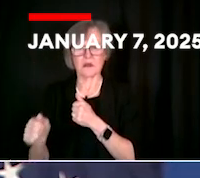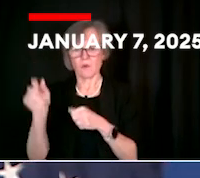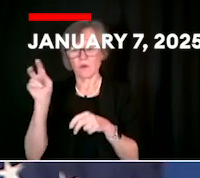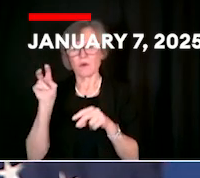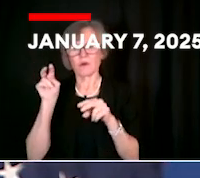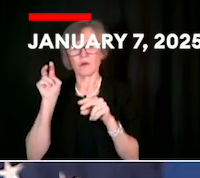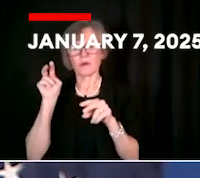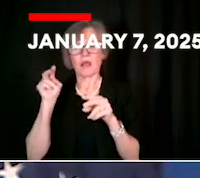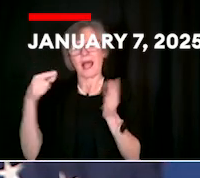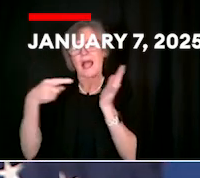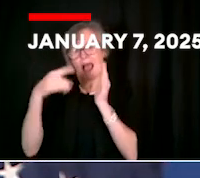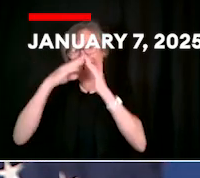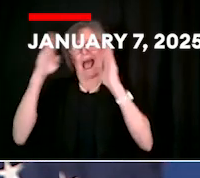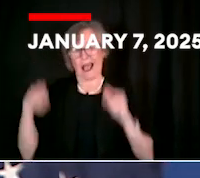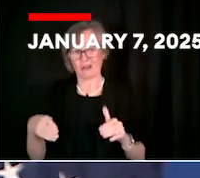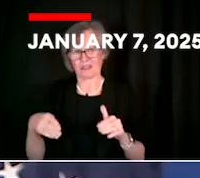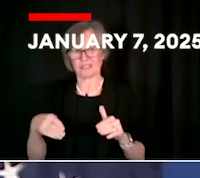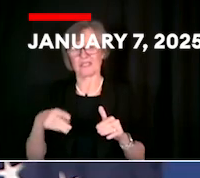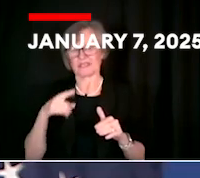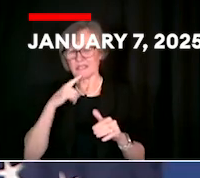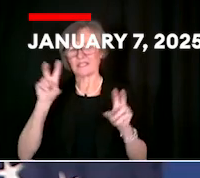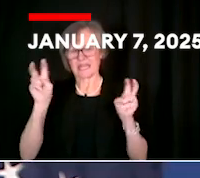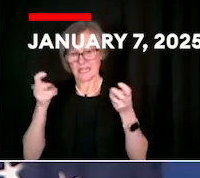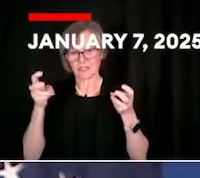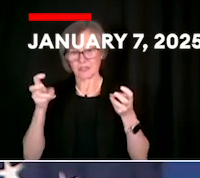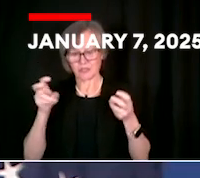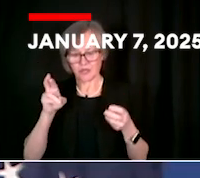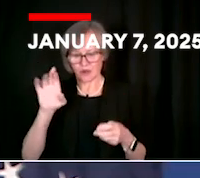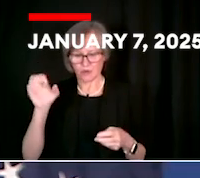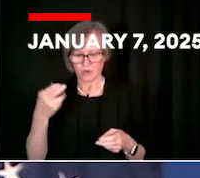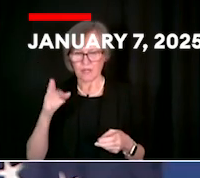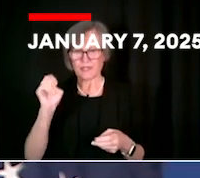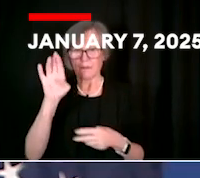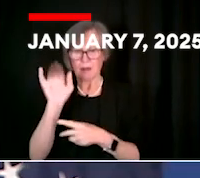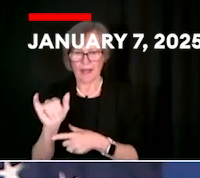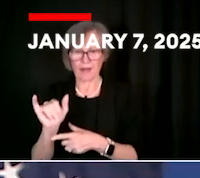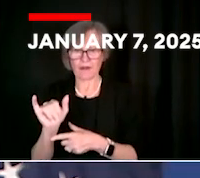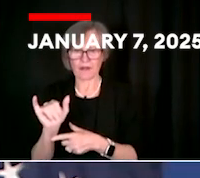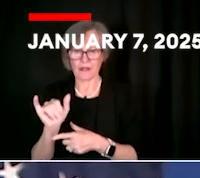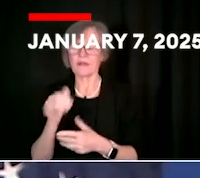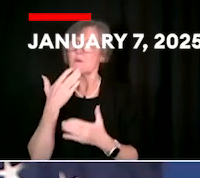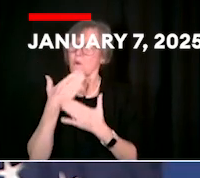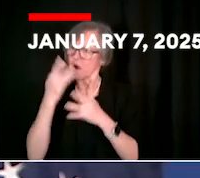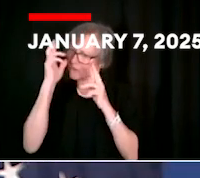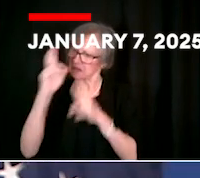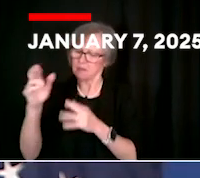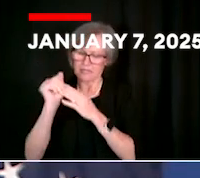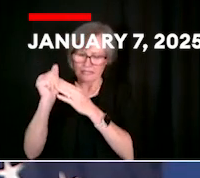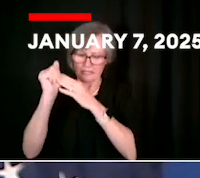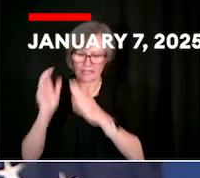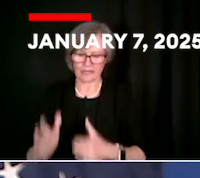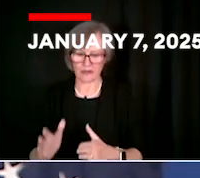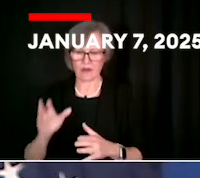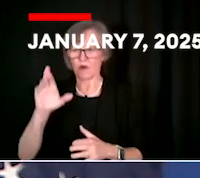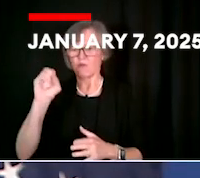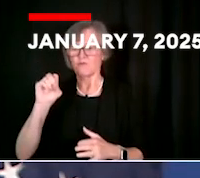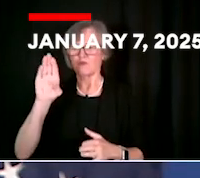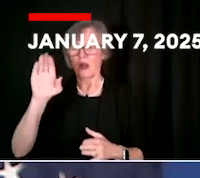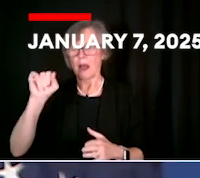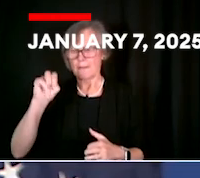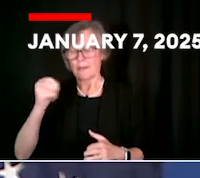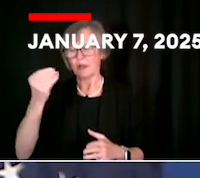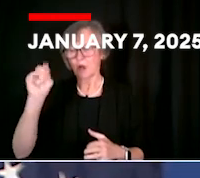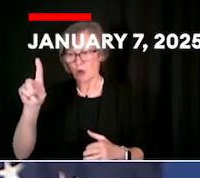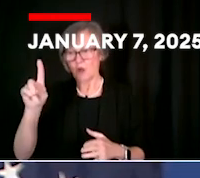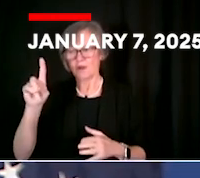is an issue. And Rich Bury is a well-respected leader from the Robin Hood Foundation. Having